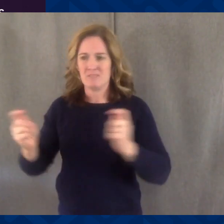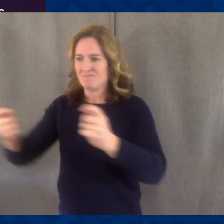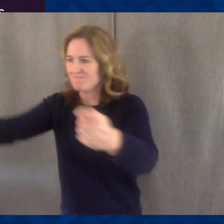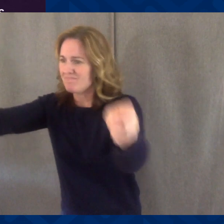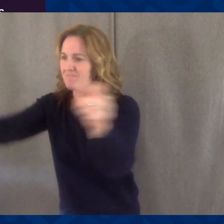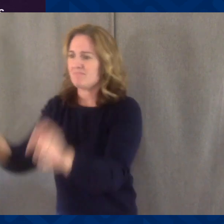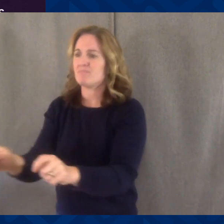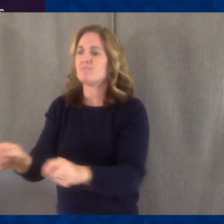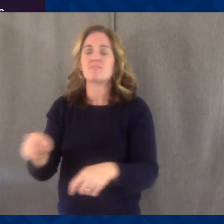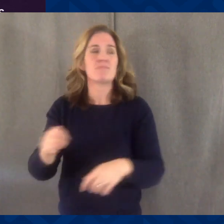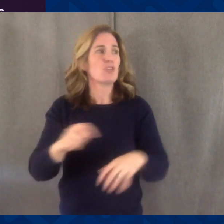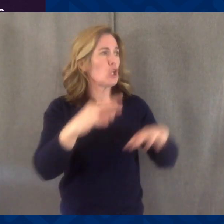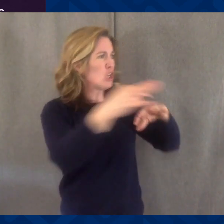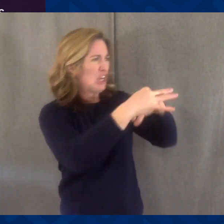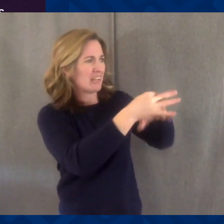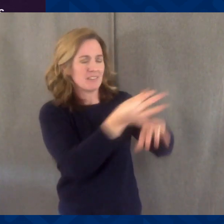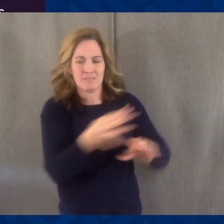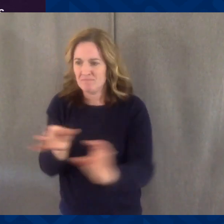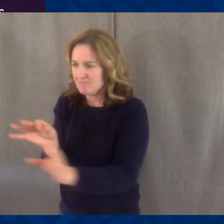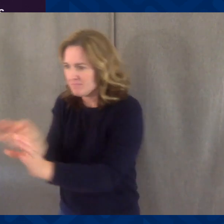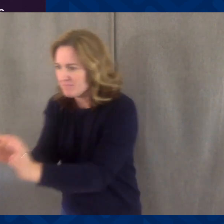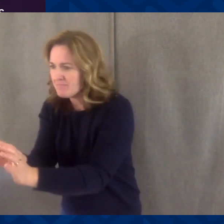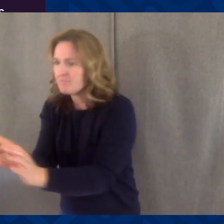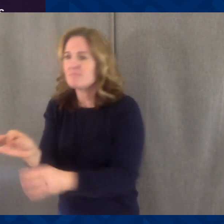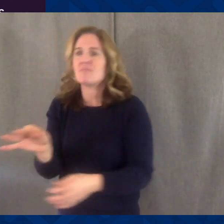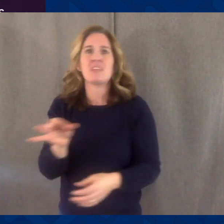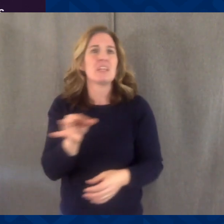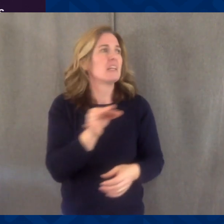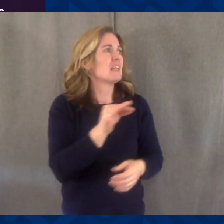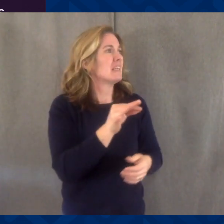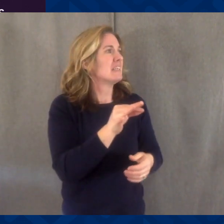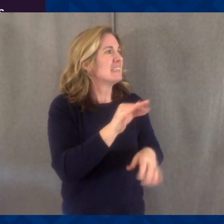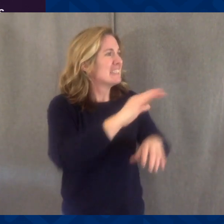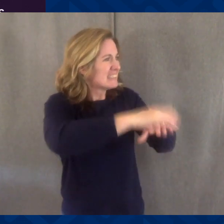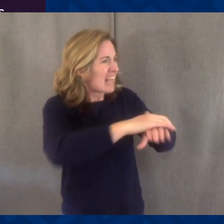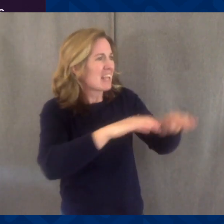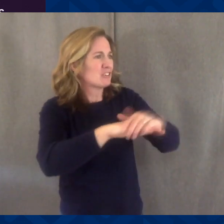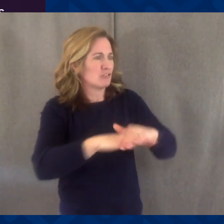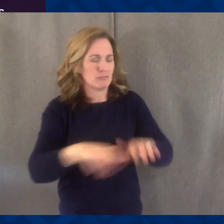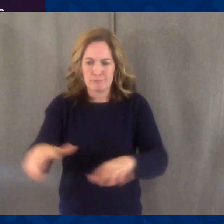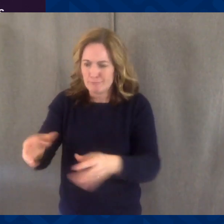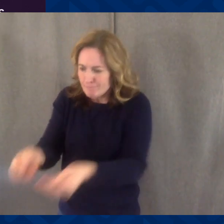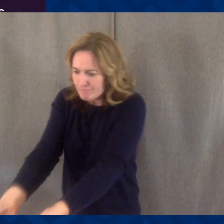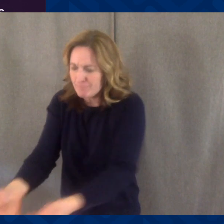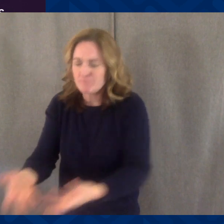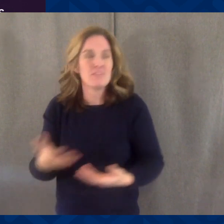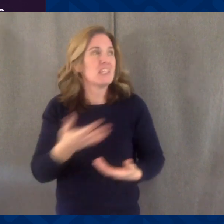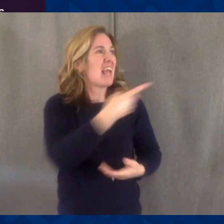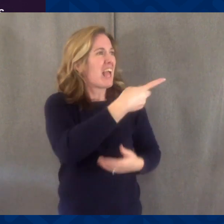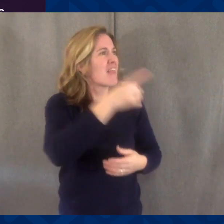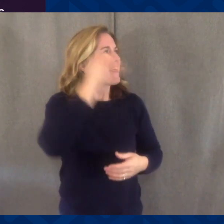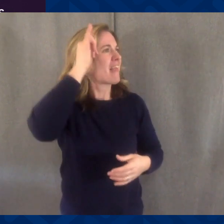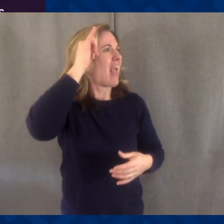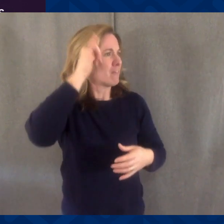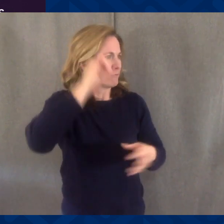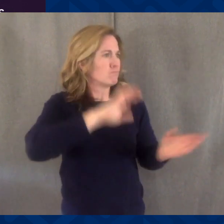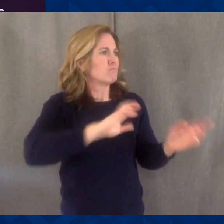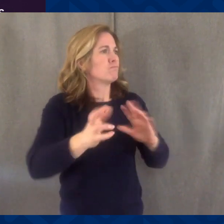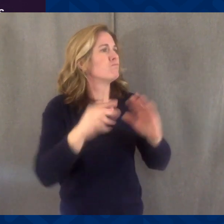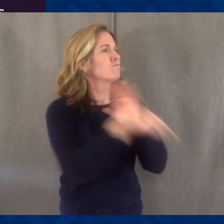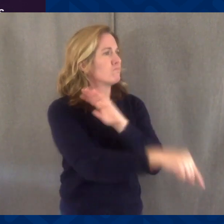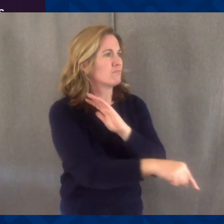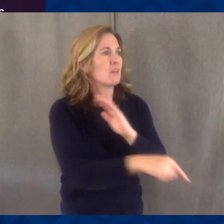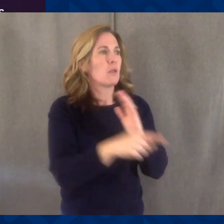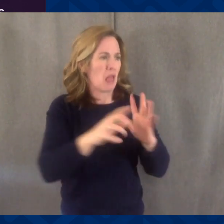on his feet. Bring the fattened calf and kill it. Let's have a feast and celebrate, for this son of mine was dead and he is alive again. He